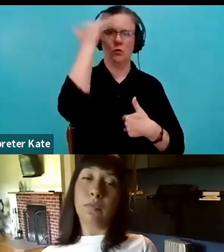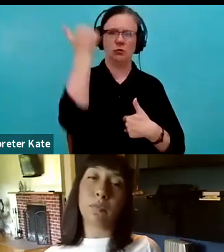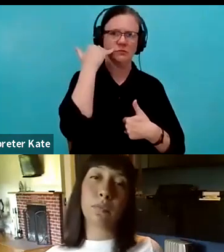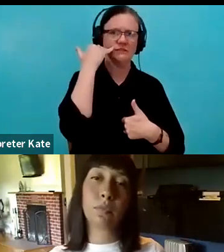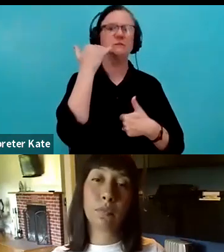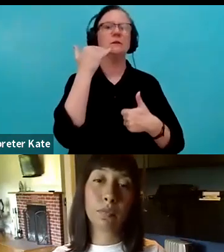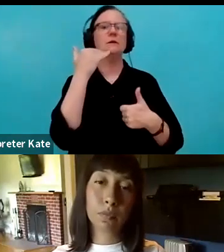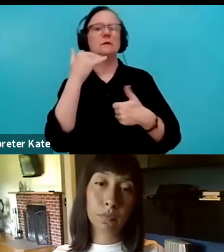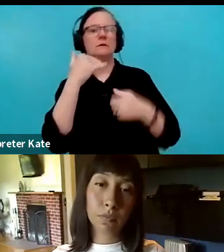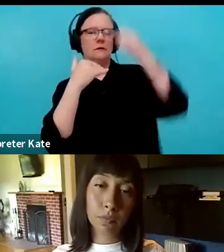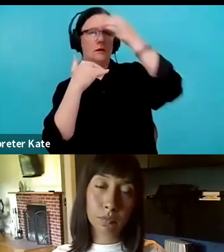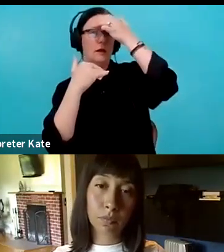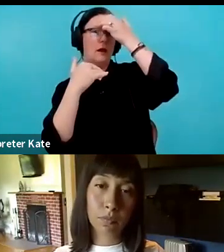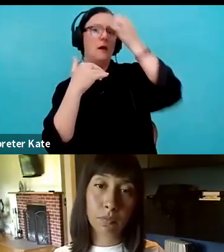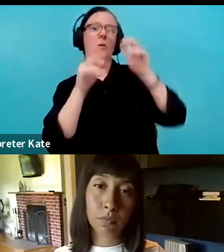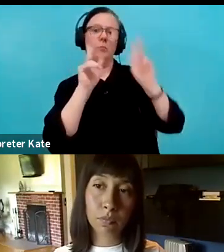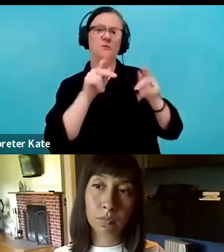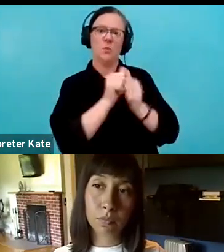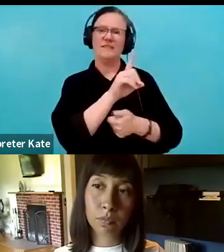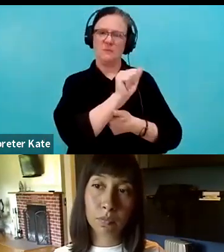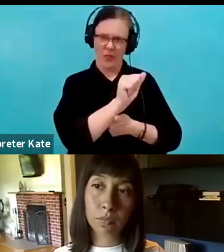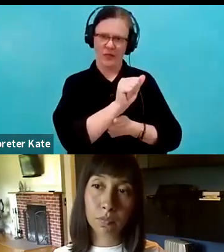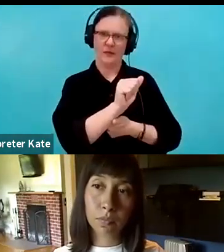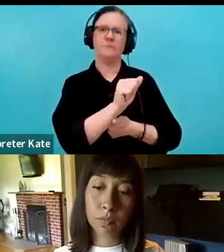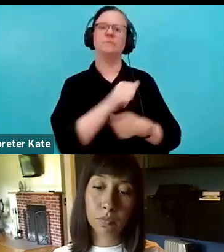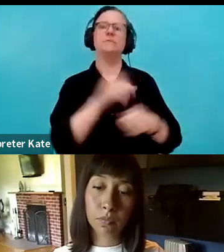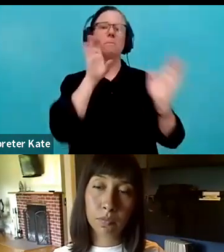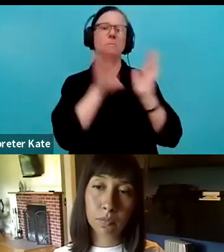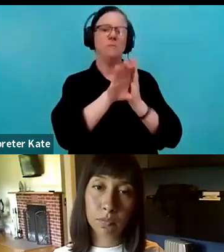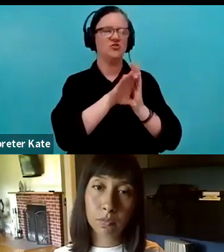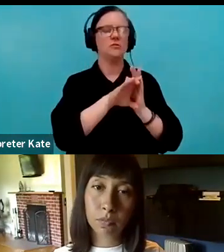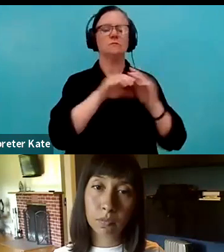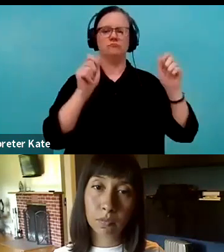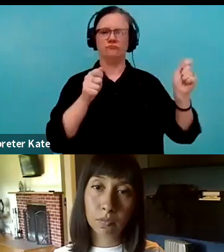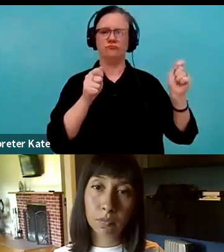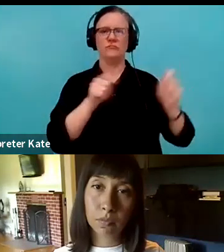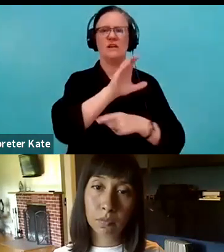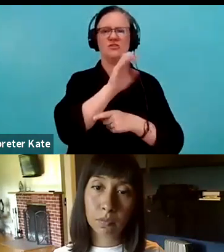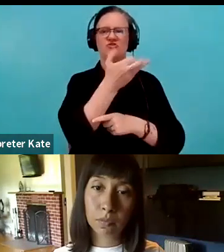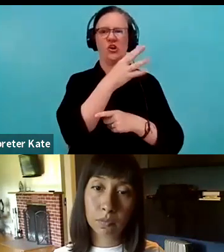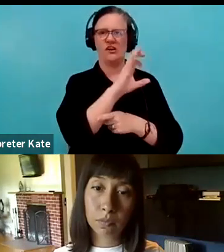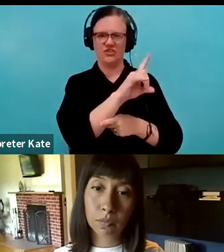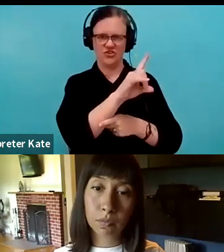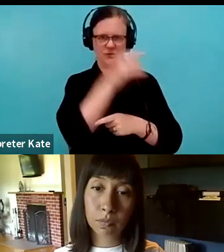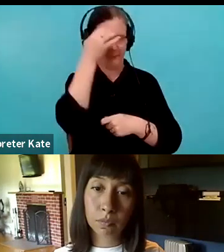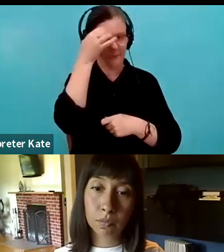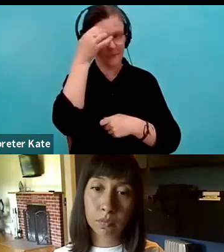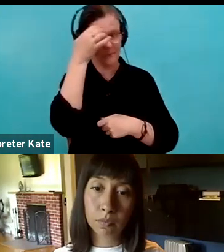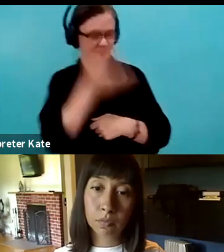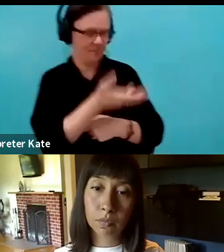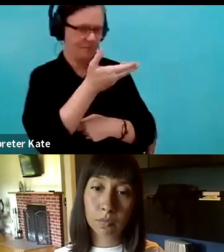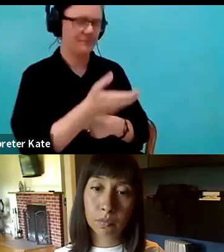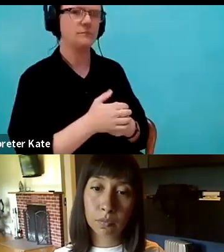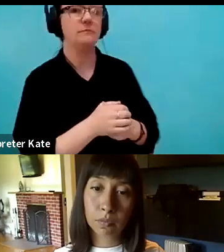"Cherished." I want to share an excerpt from a speech Stacy made at a UC Santa Cruz commencement ceremony.